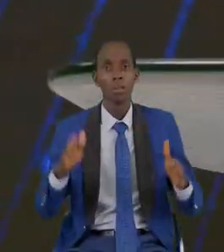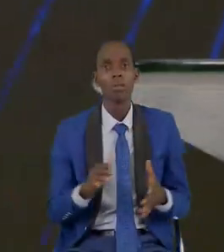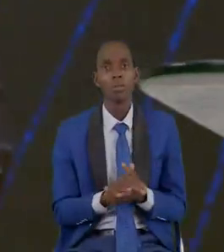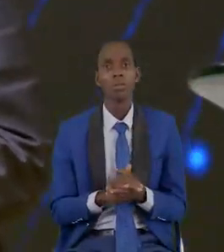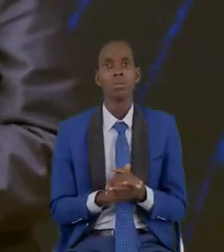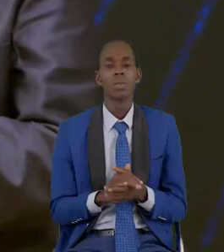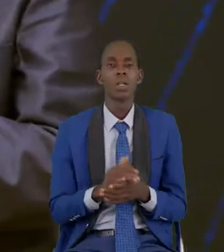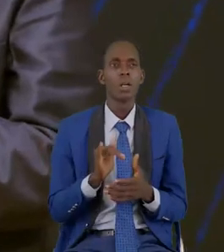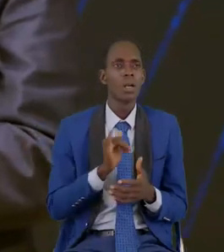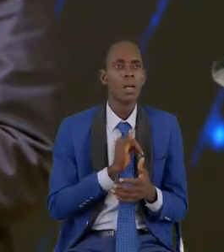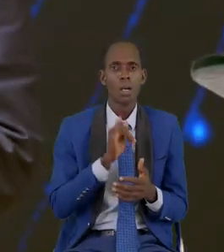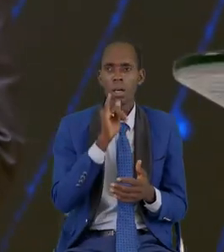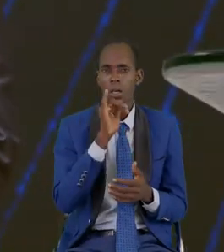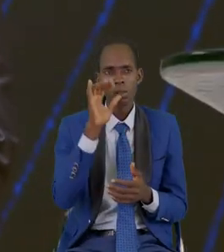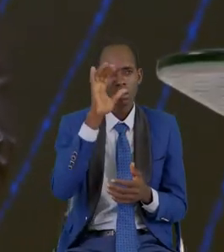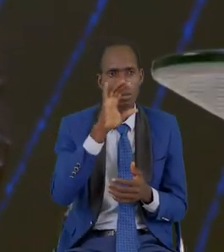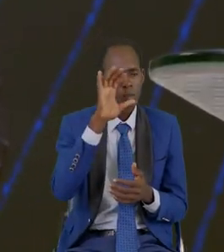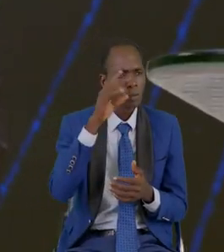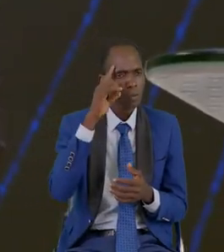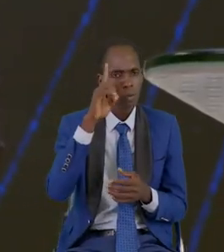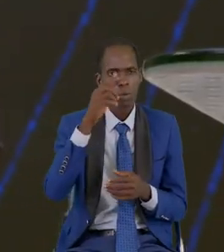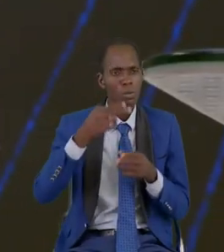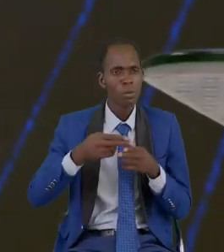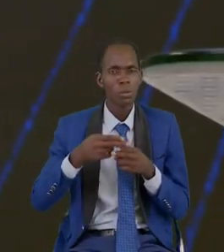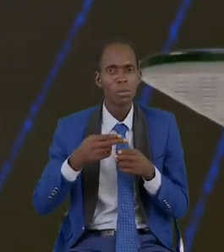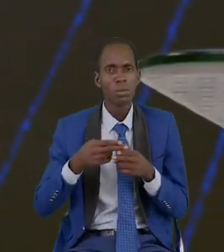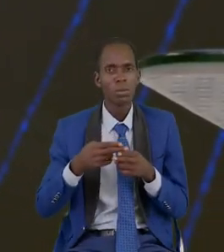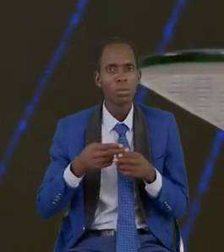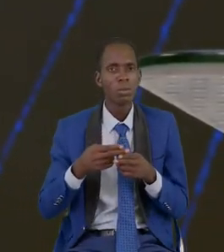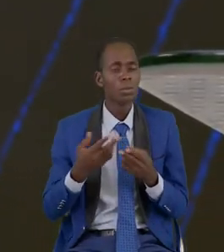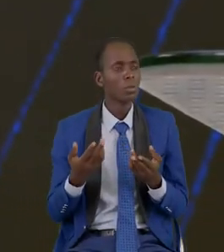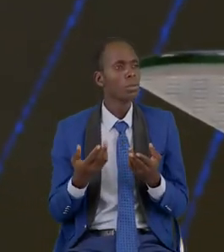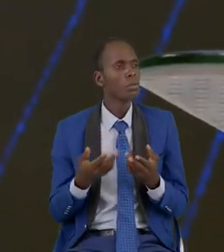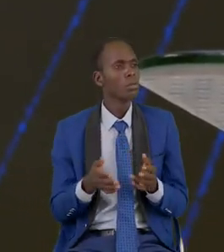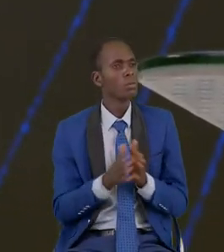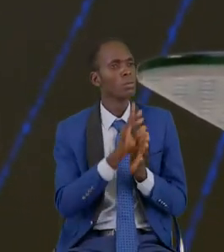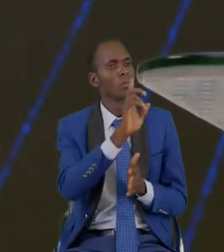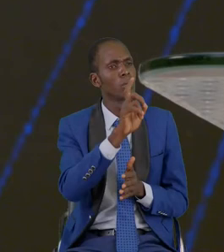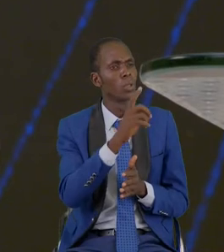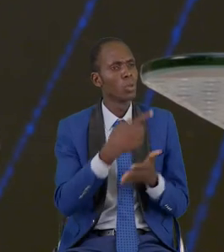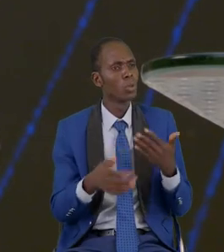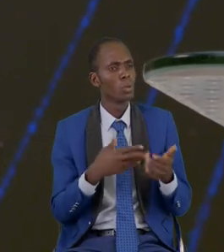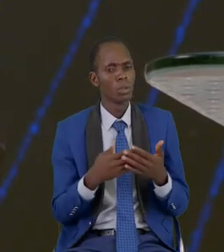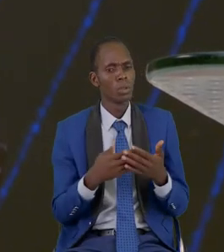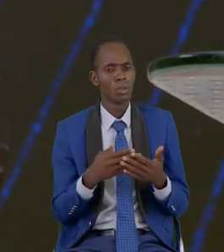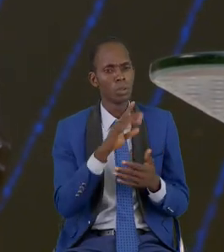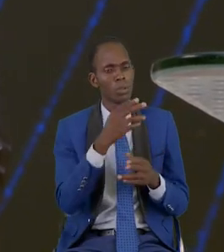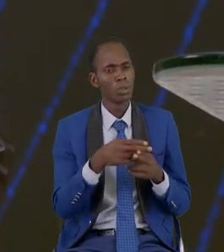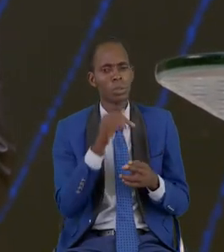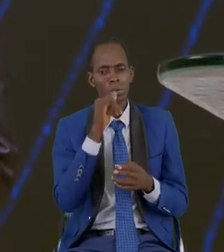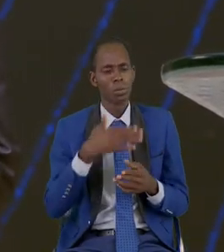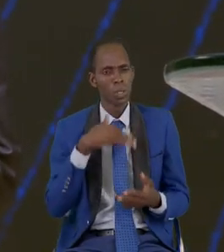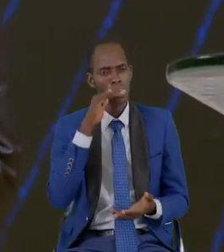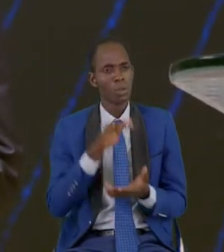asking for Mrs. So-and-so. I say, what's the matter? That's my wife. Said, where is